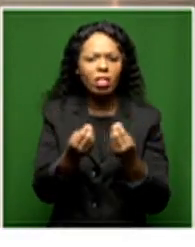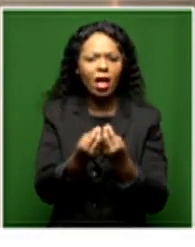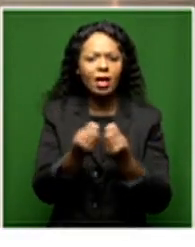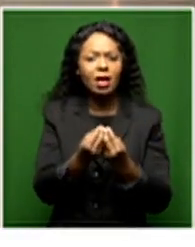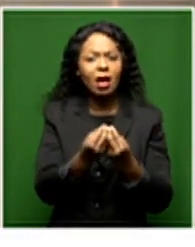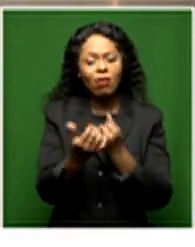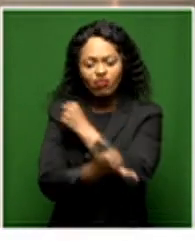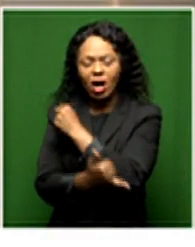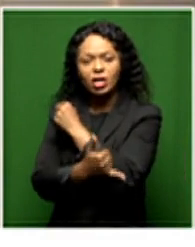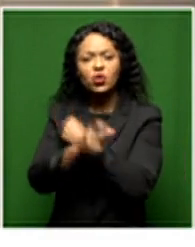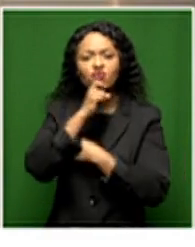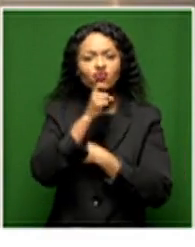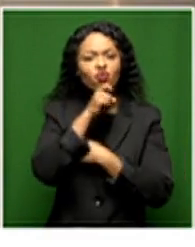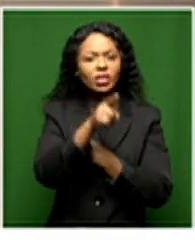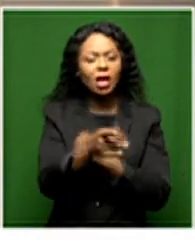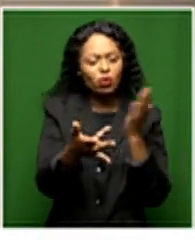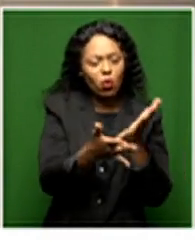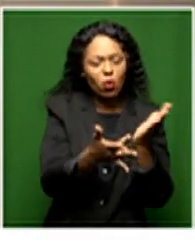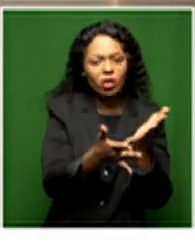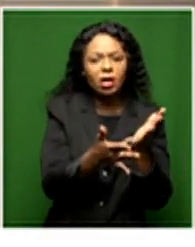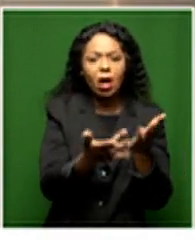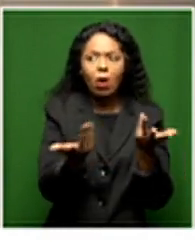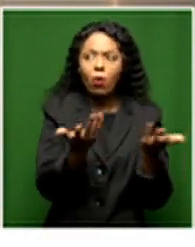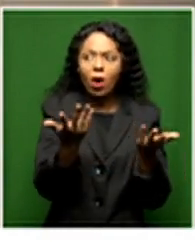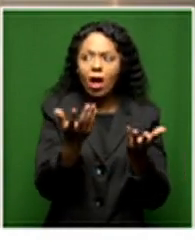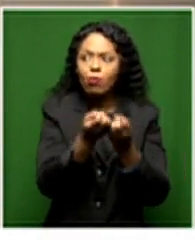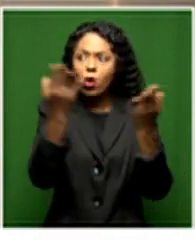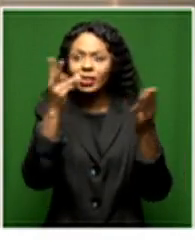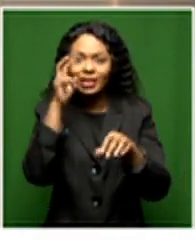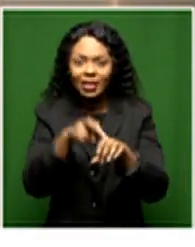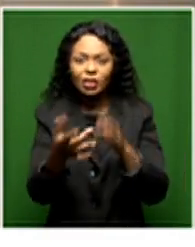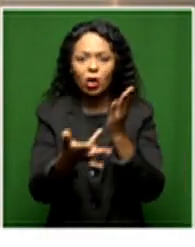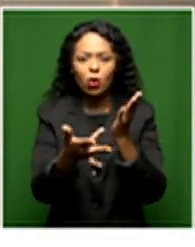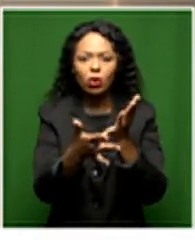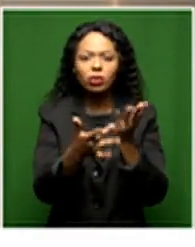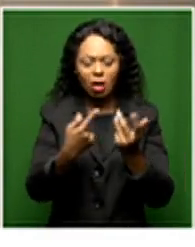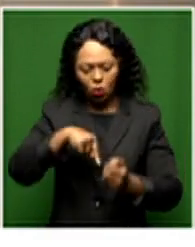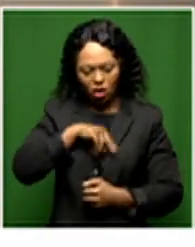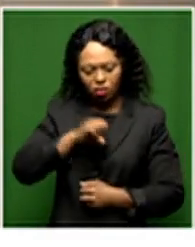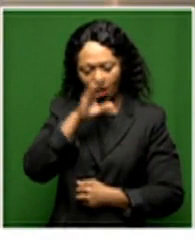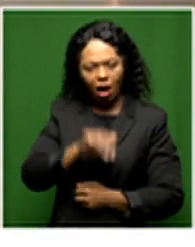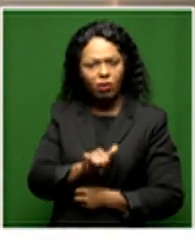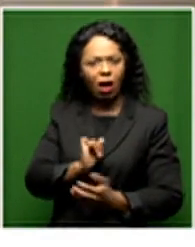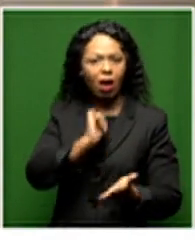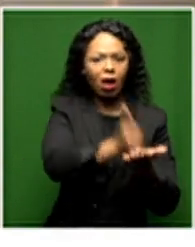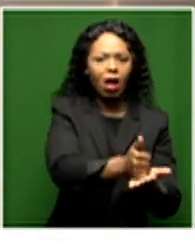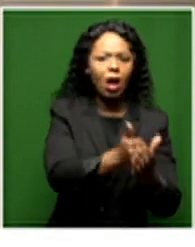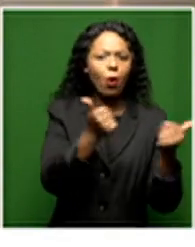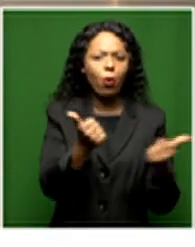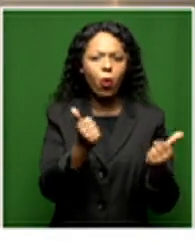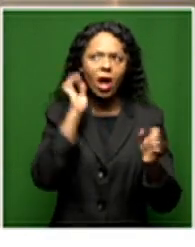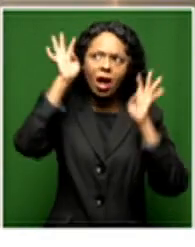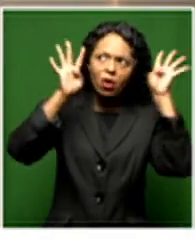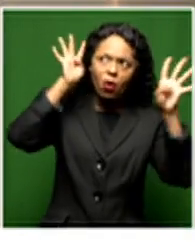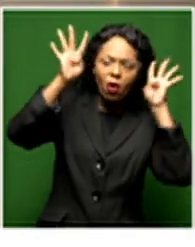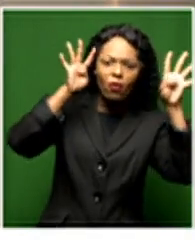use technology where it will be most needed. And I think while the rest of the world might be using technology to explore, to innovate things that might